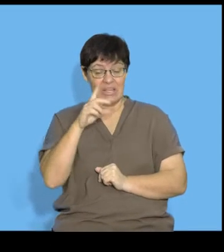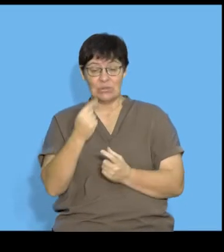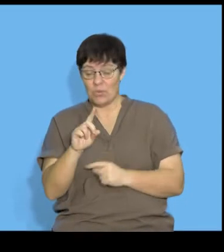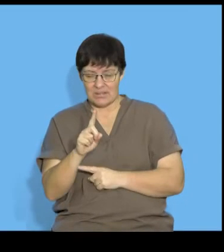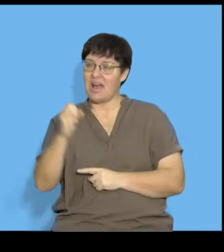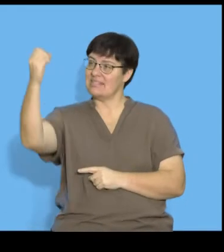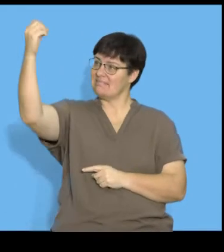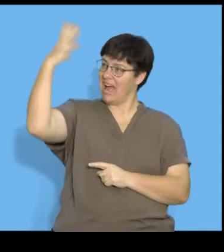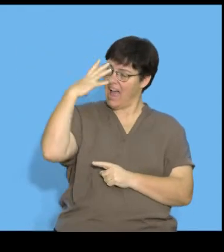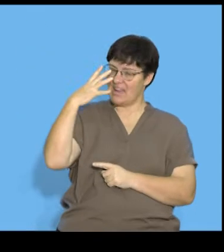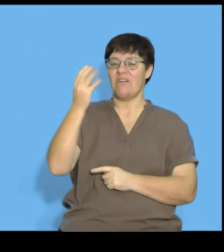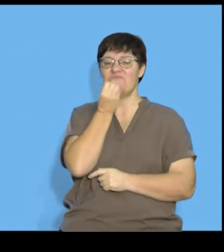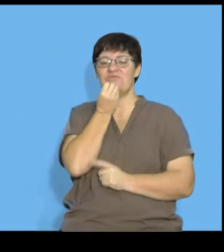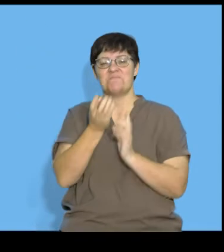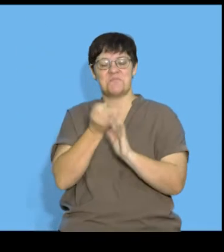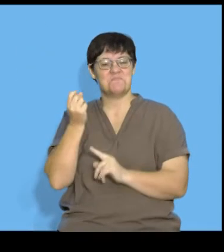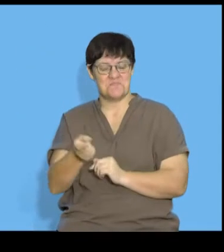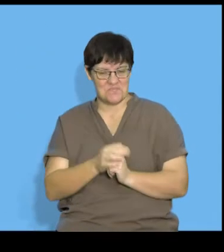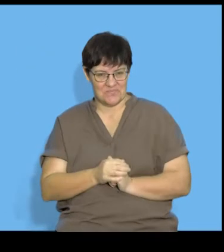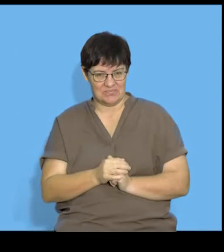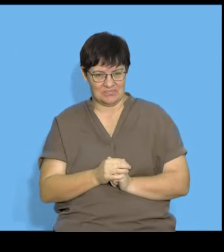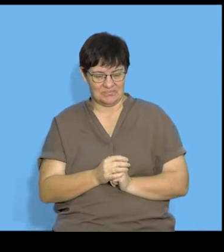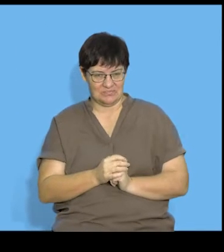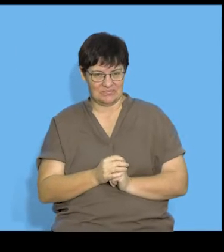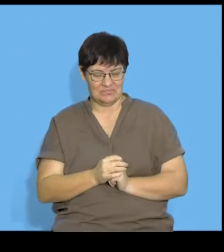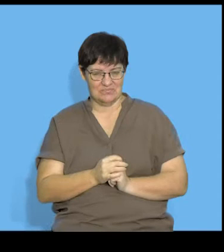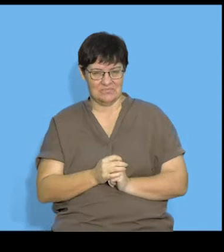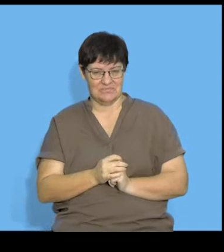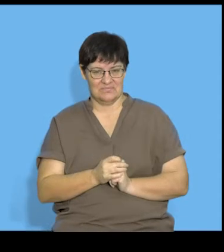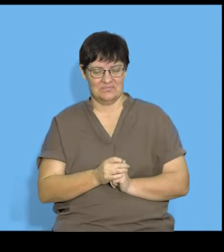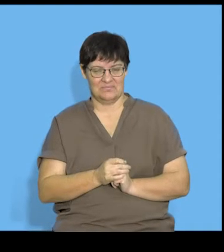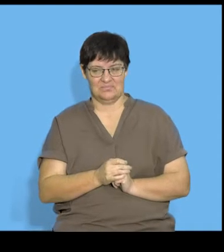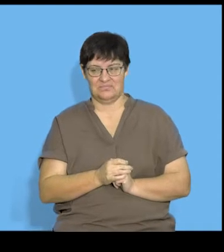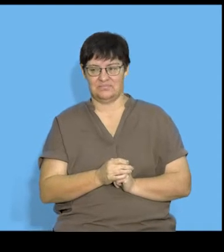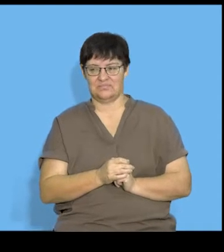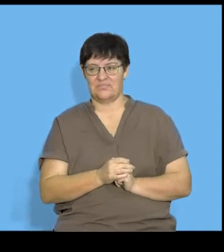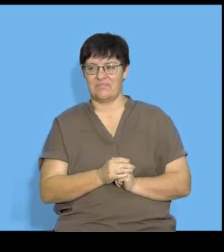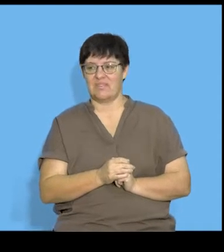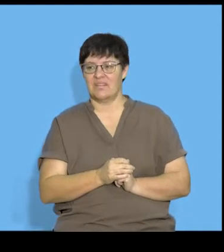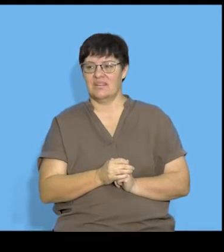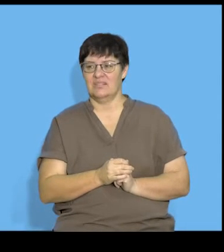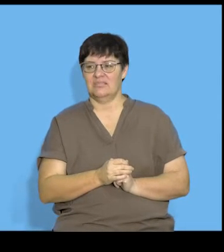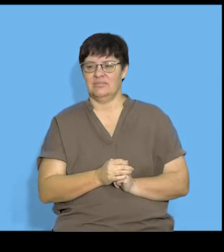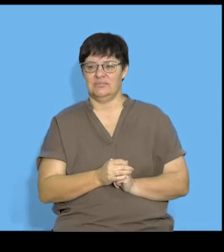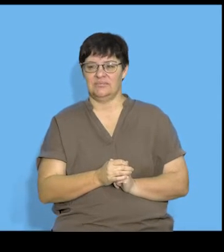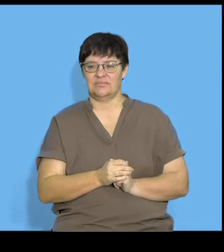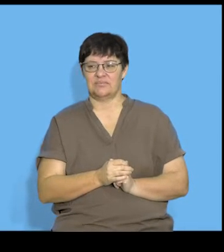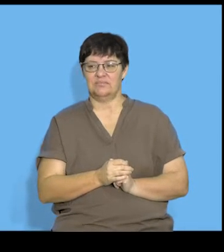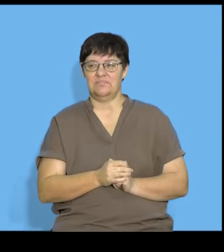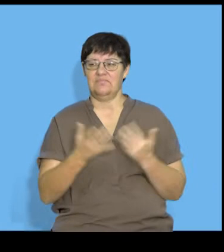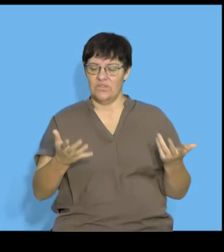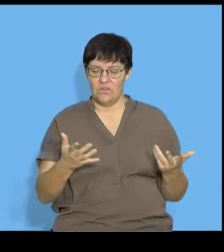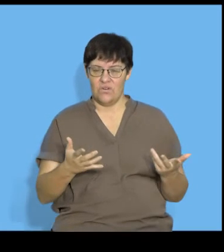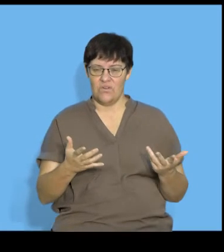Photosynthesize. Right, so if they can do photosynthesis, what are they going to make? They're going to make food. So what does the